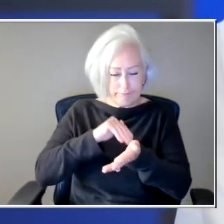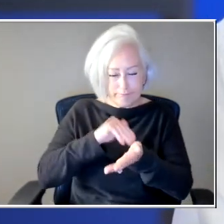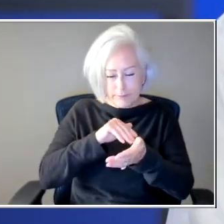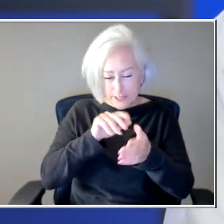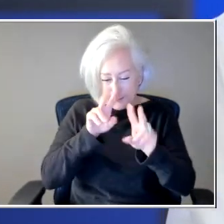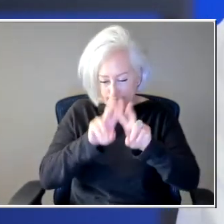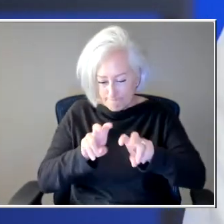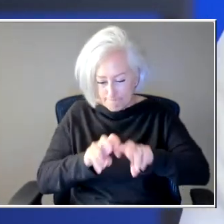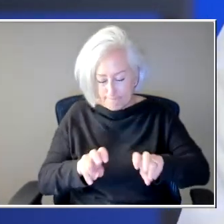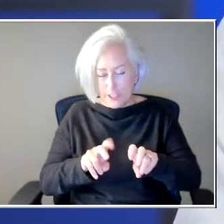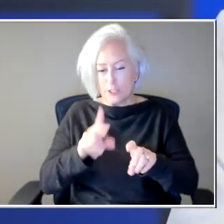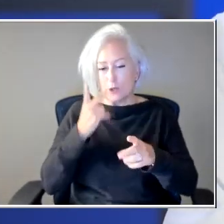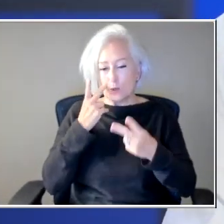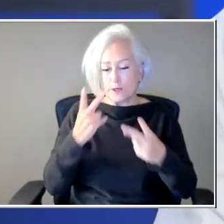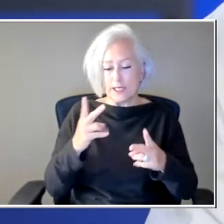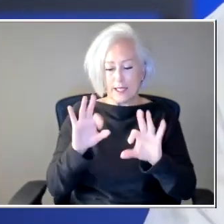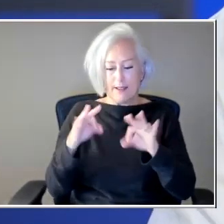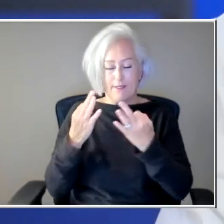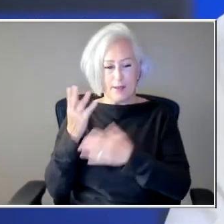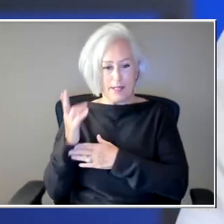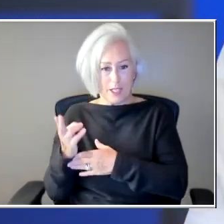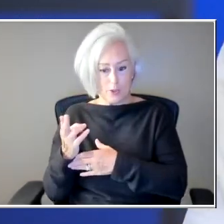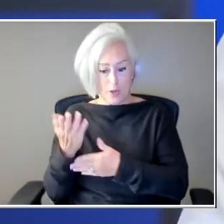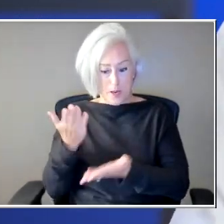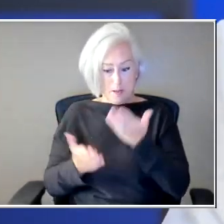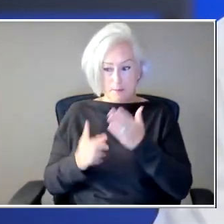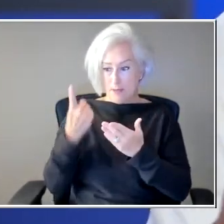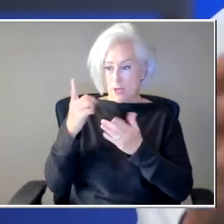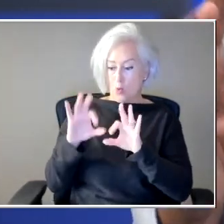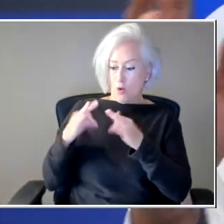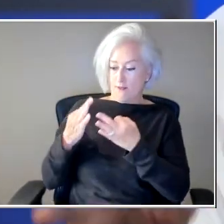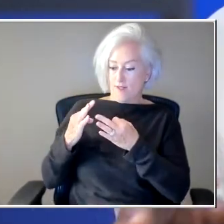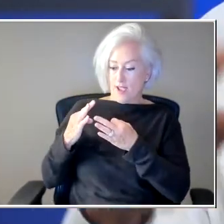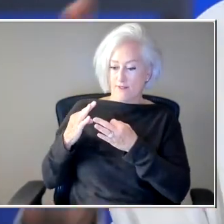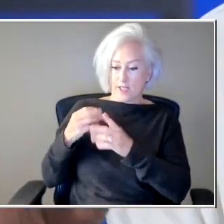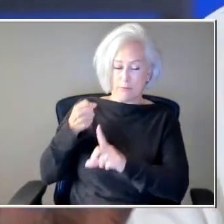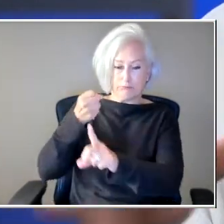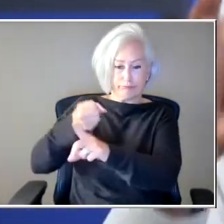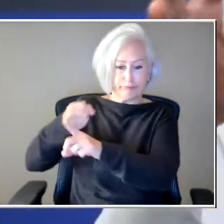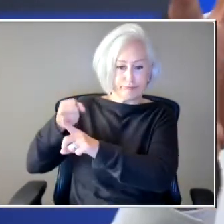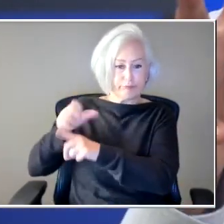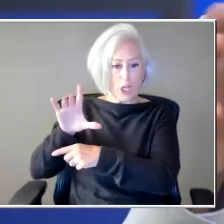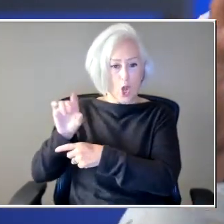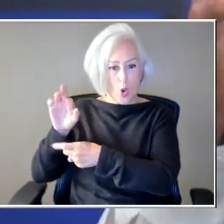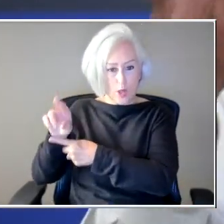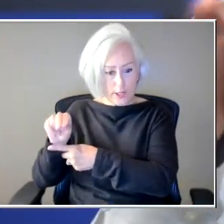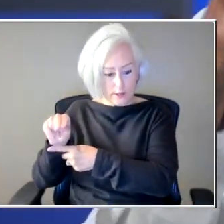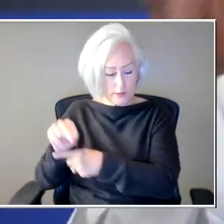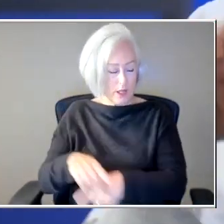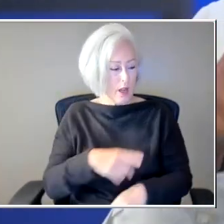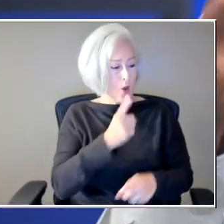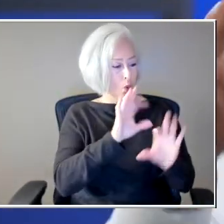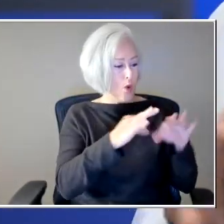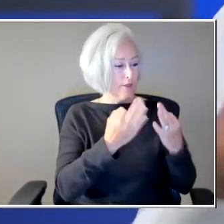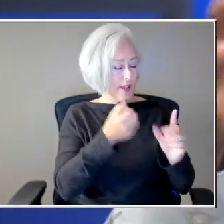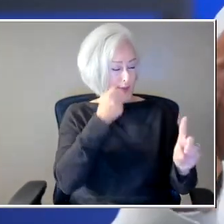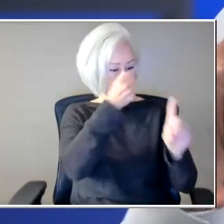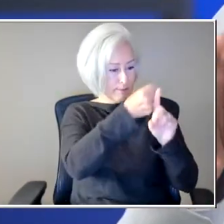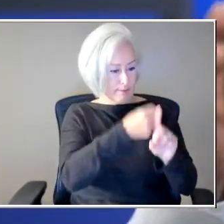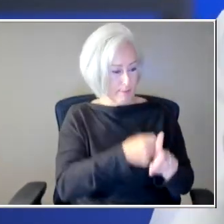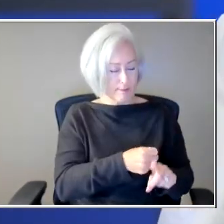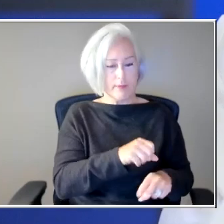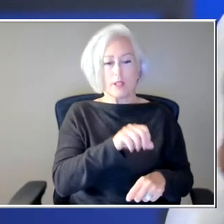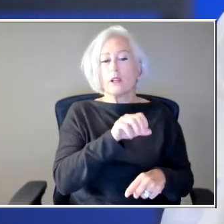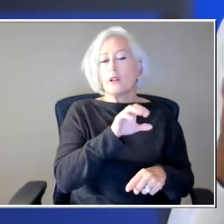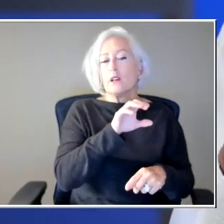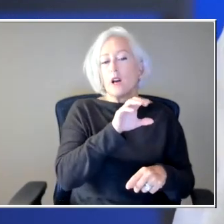cancers tend to run in one family. For example, one family will have a lot of colon, another family will have a lot of ovarian. So somehow there's some risk modifiers in your